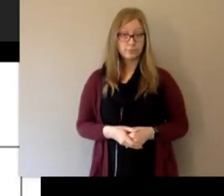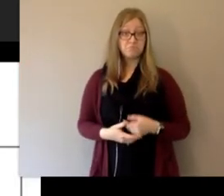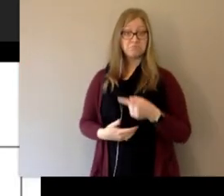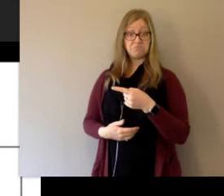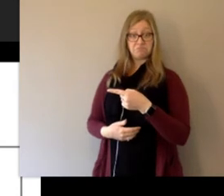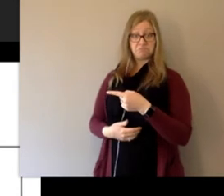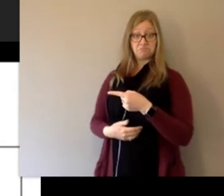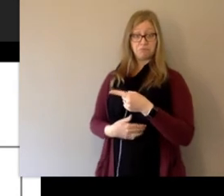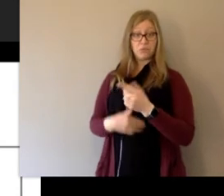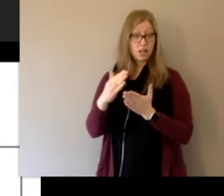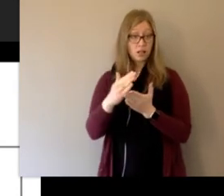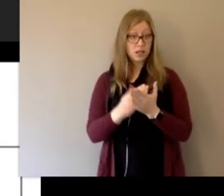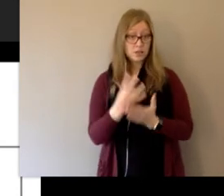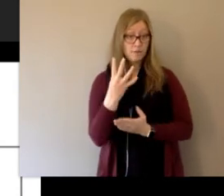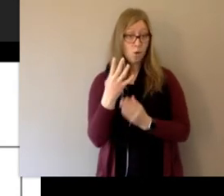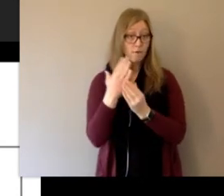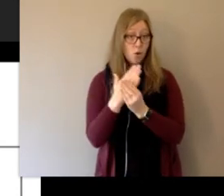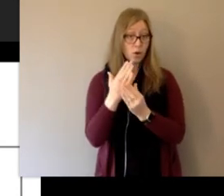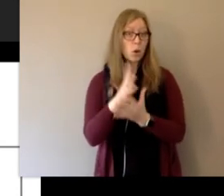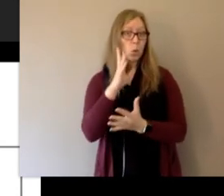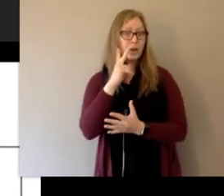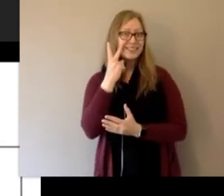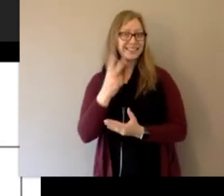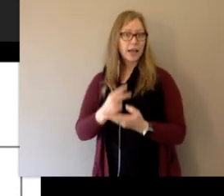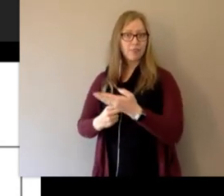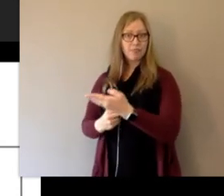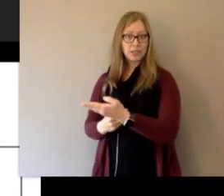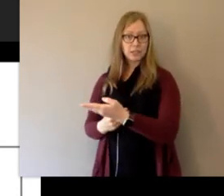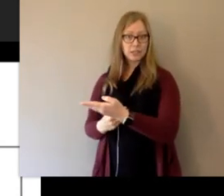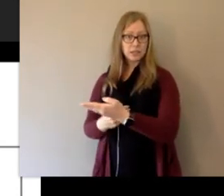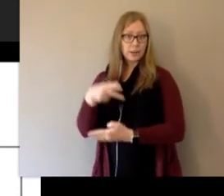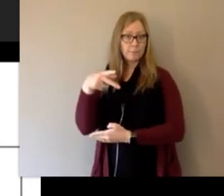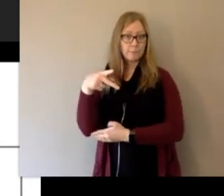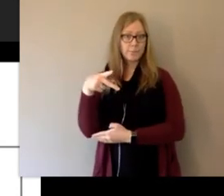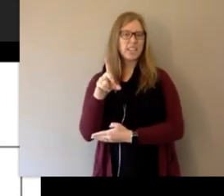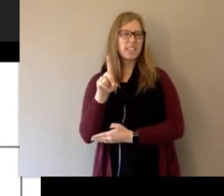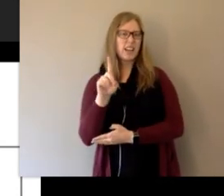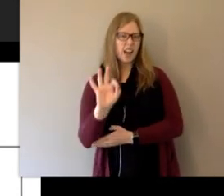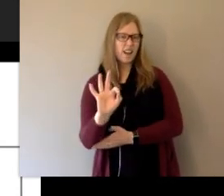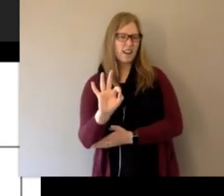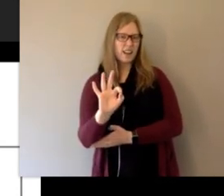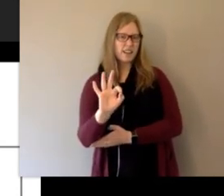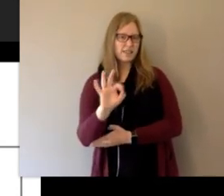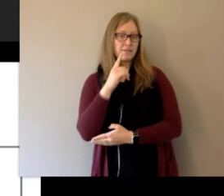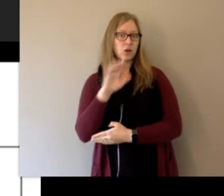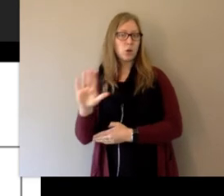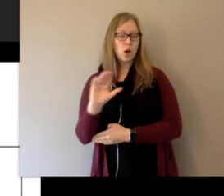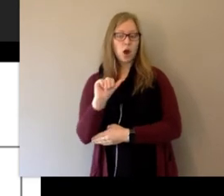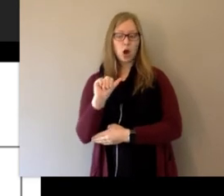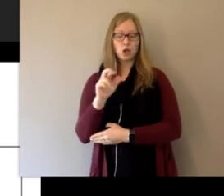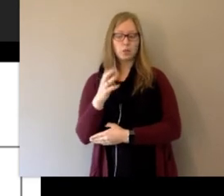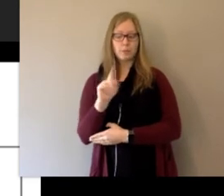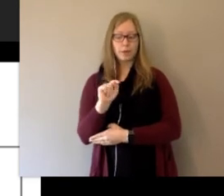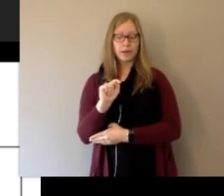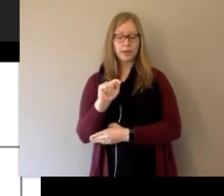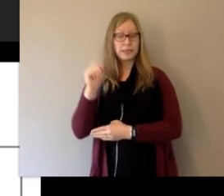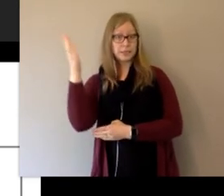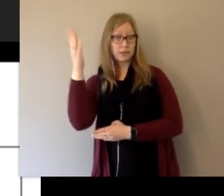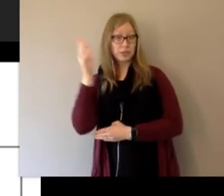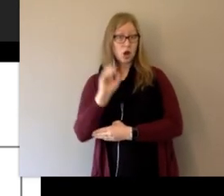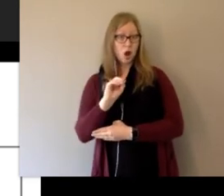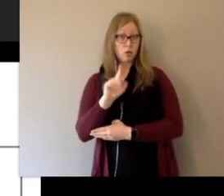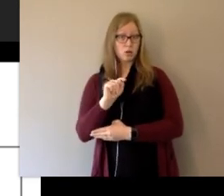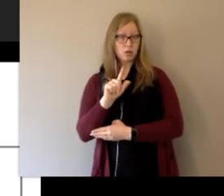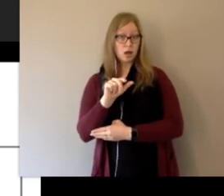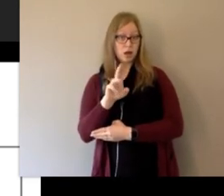Located in your Lesson 4 folder, you will find a PDF version of your argument speech outline. You are going to upload